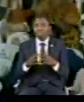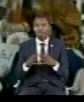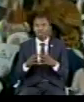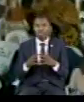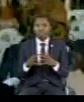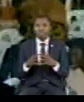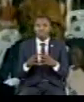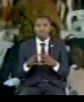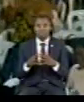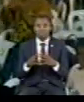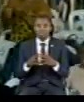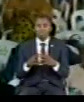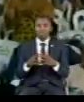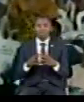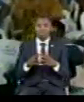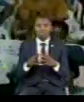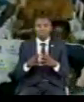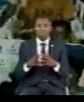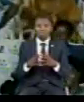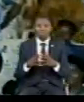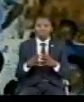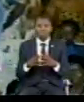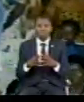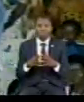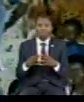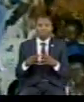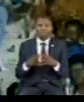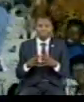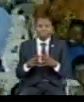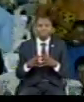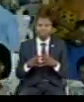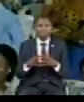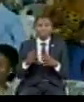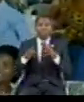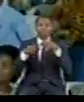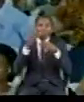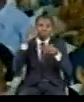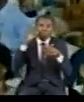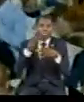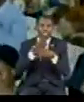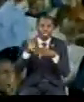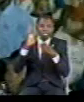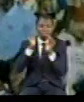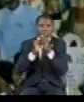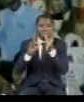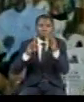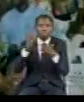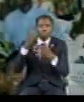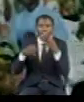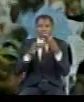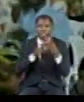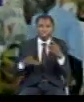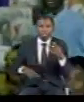beautiful. Go home and share with the people what God has done for you.